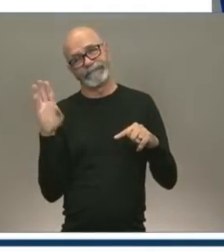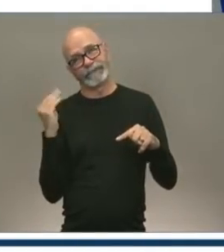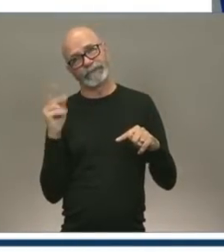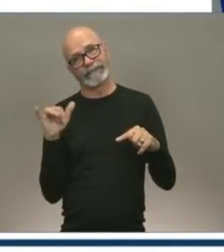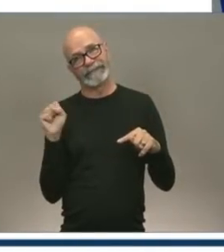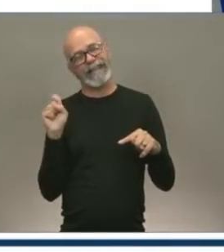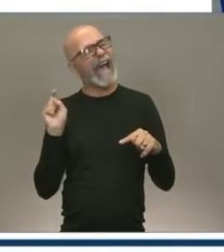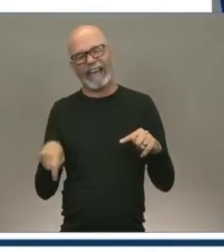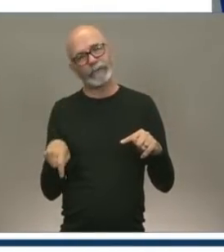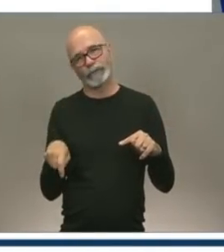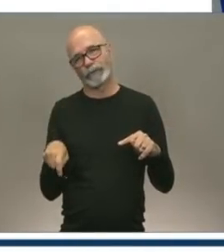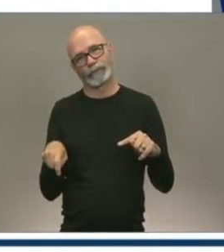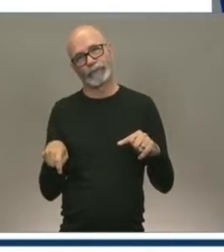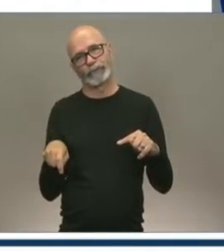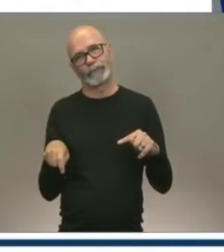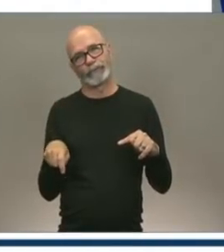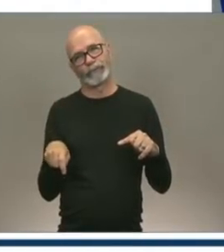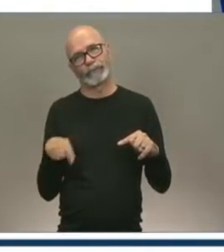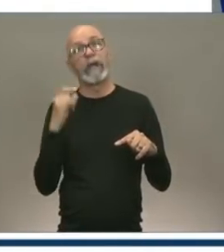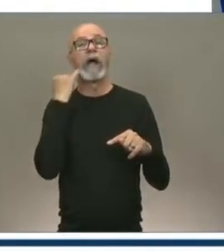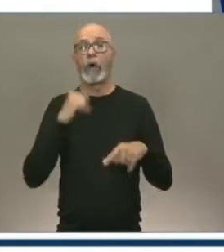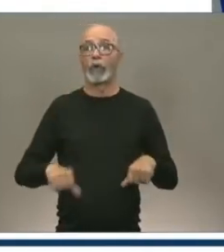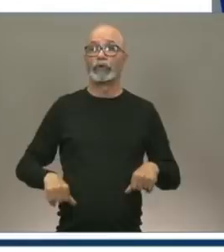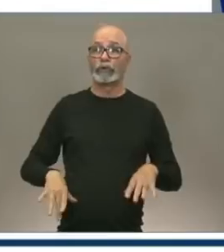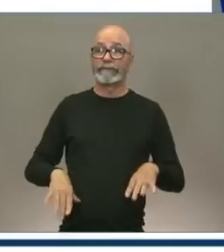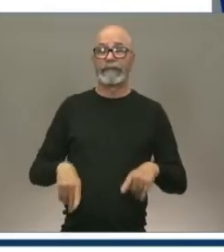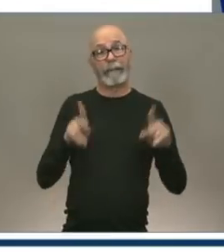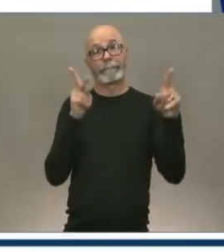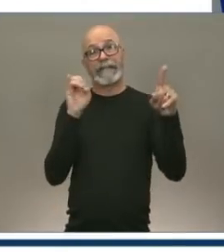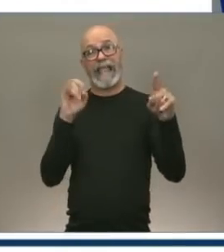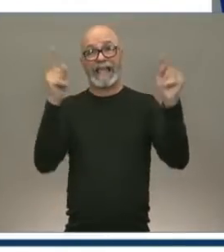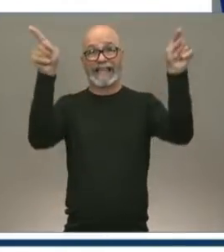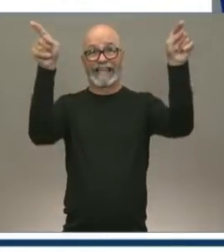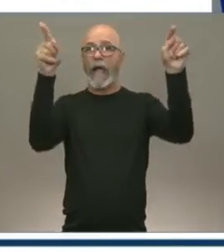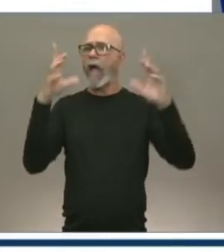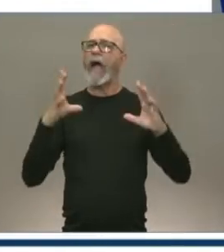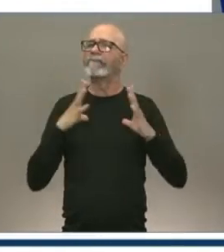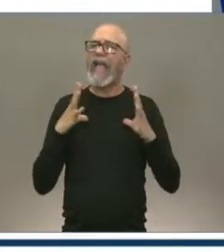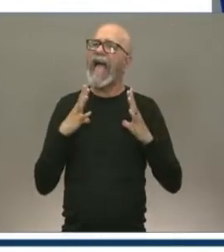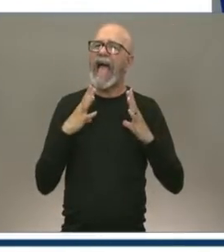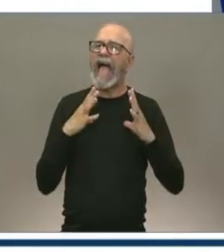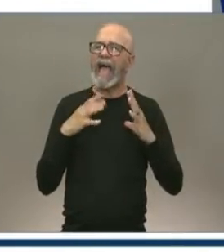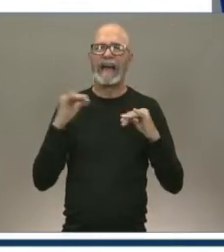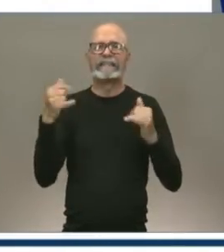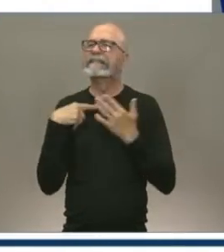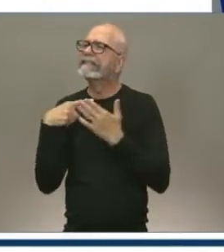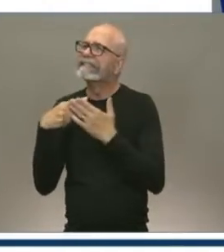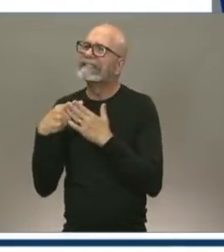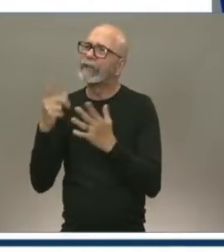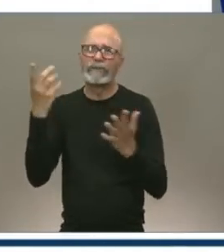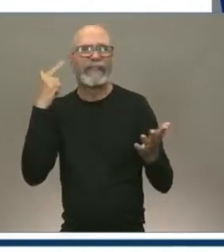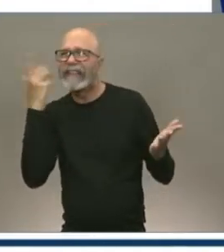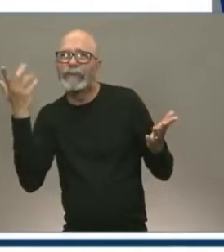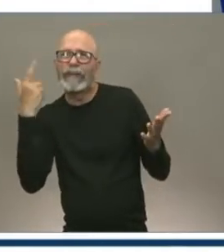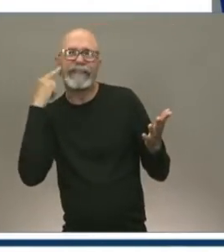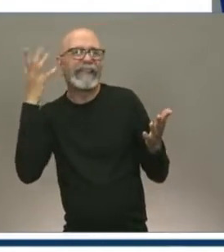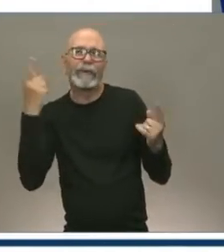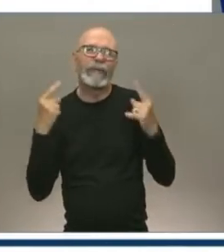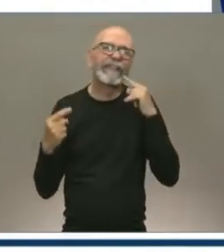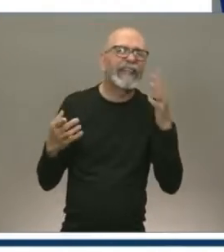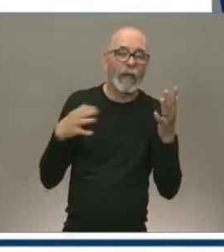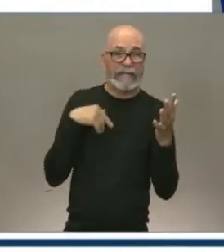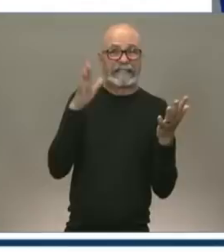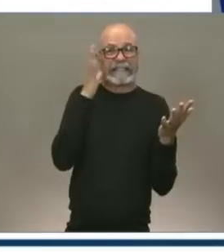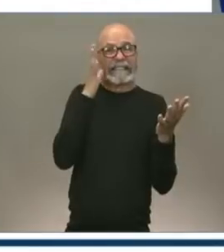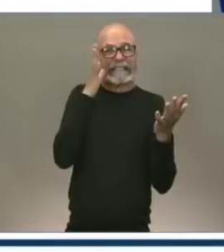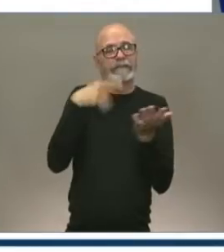And as of now, Newfoundland and PEI are fine. So I've asked the question, and I'll ask it again when we have our meeting. But they'll have to figure out